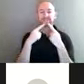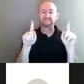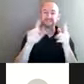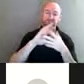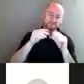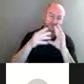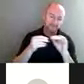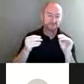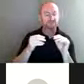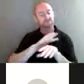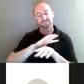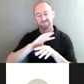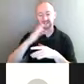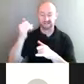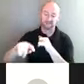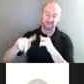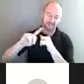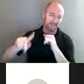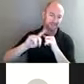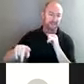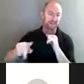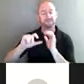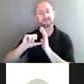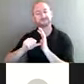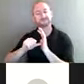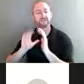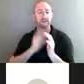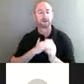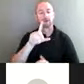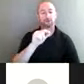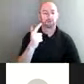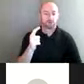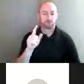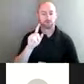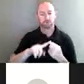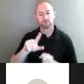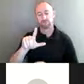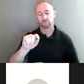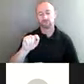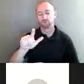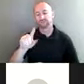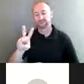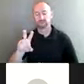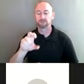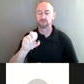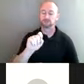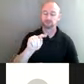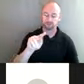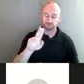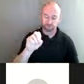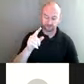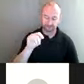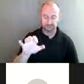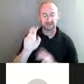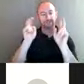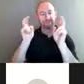and kind of wrap it all up with a quick highlight of our 2021 through 2026 strategic themes and some of the things that we're doing